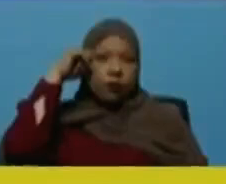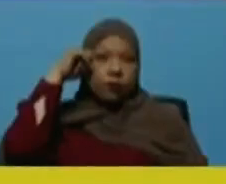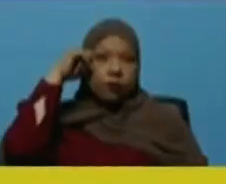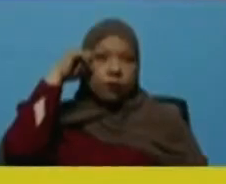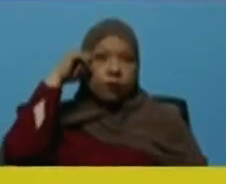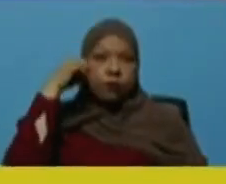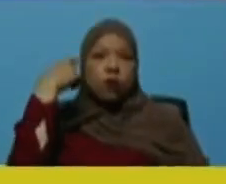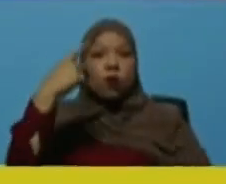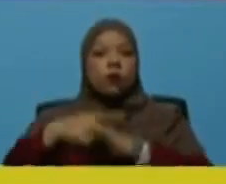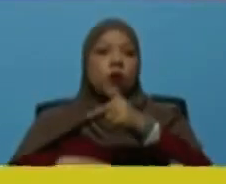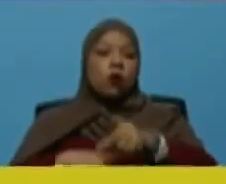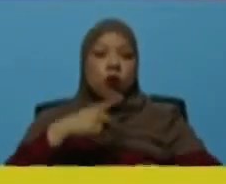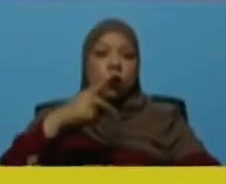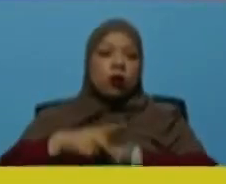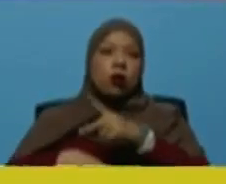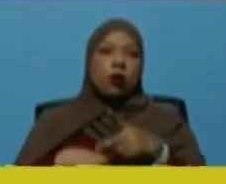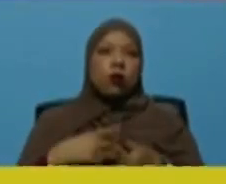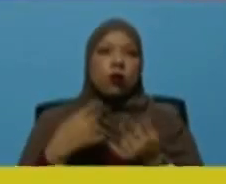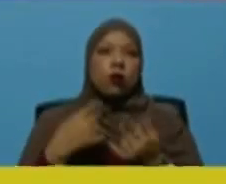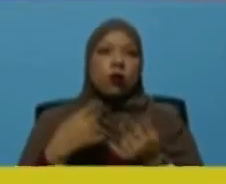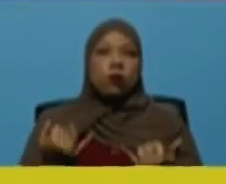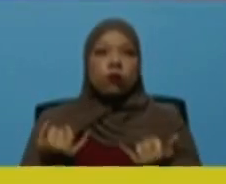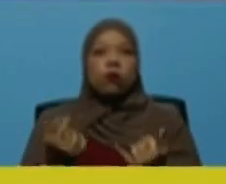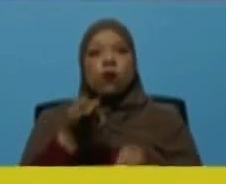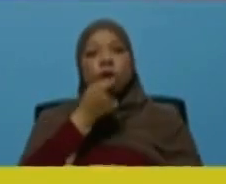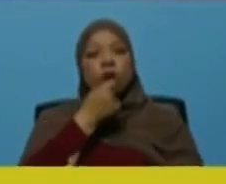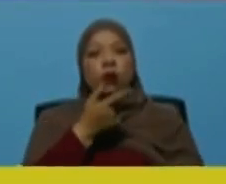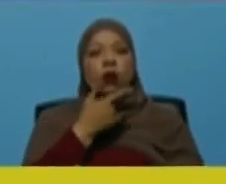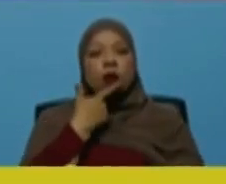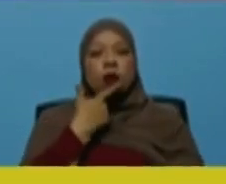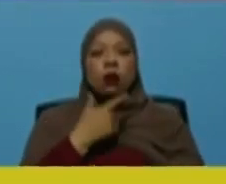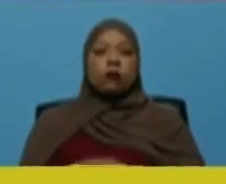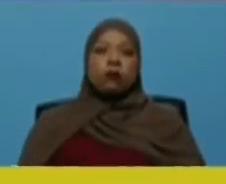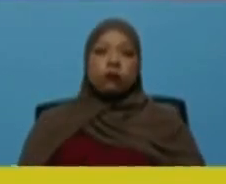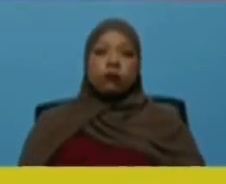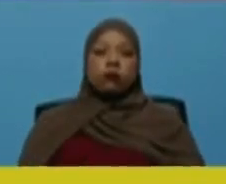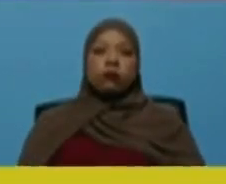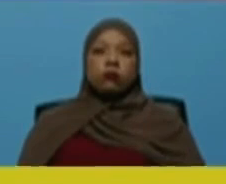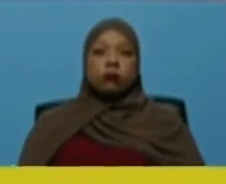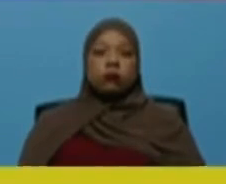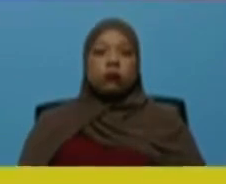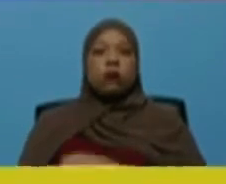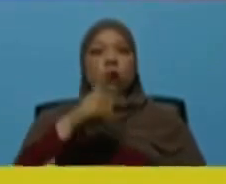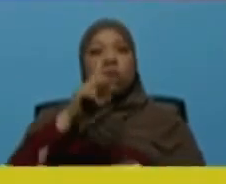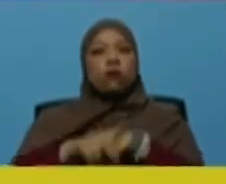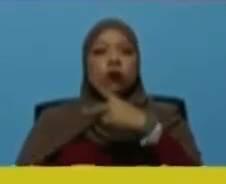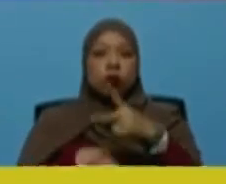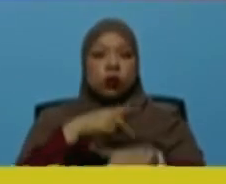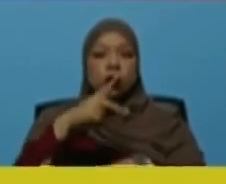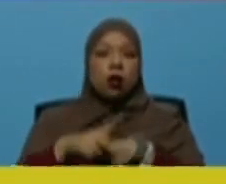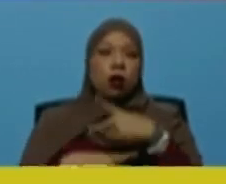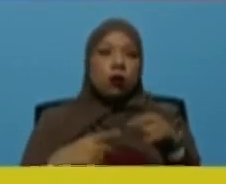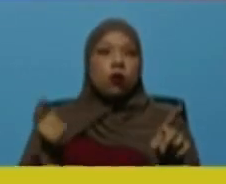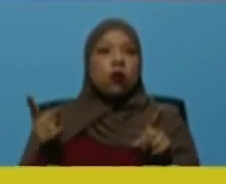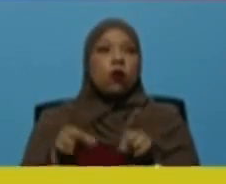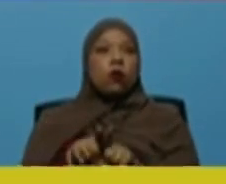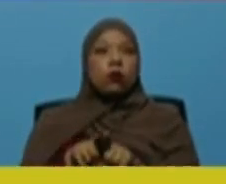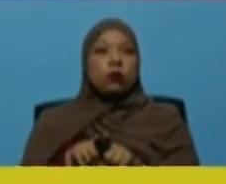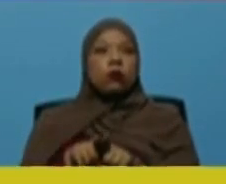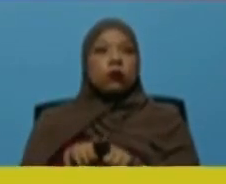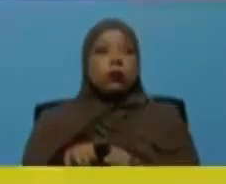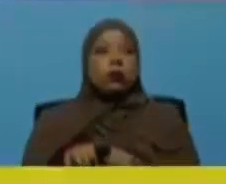the processes, marvelous processes, I would say. These are